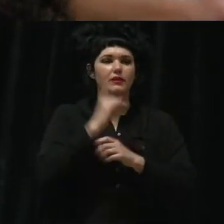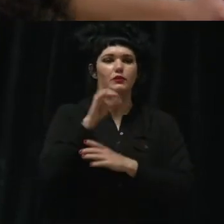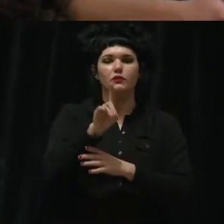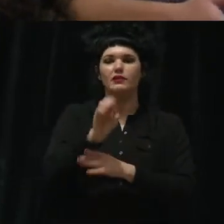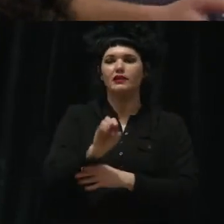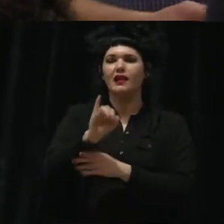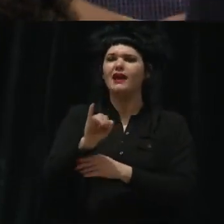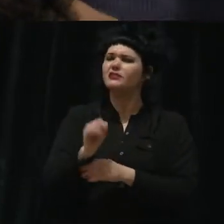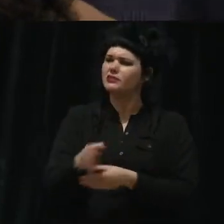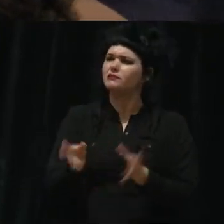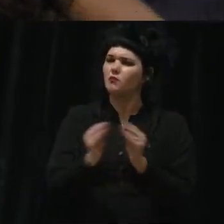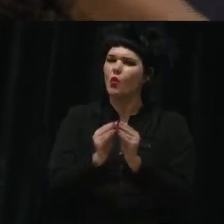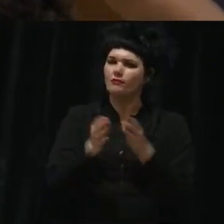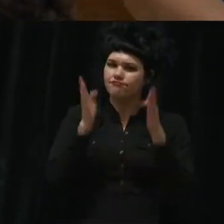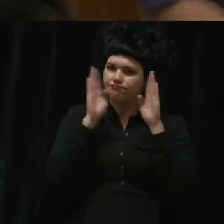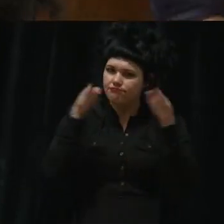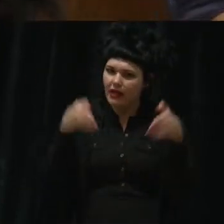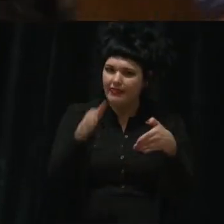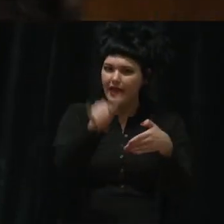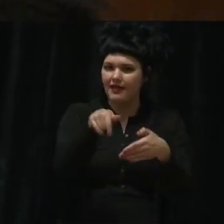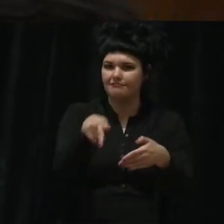bringing more attention to that. So thank you.